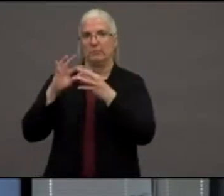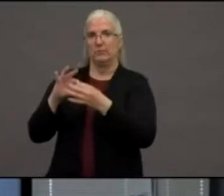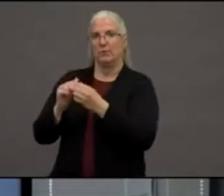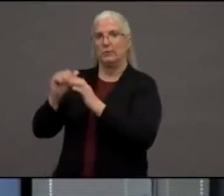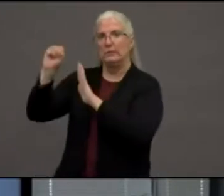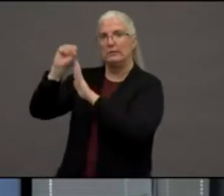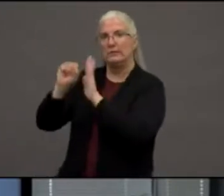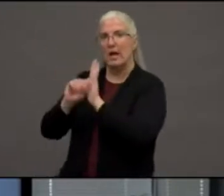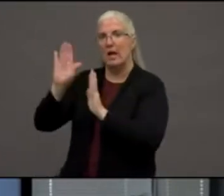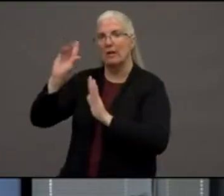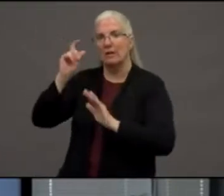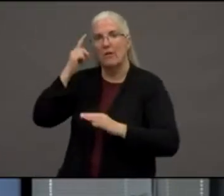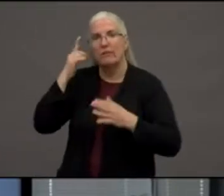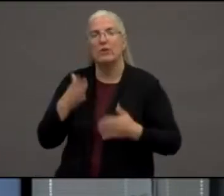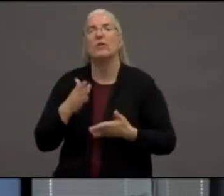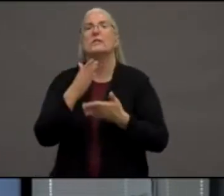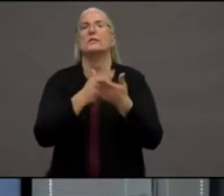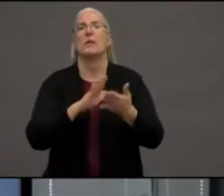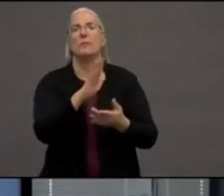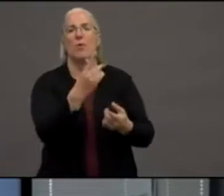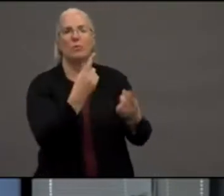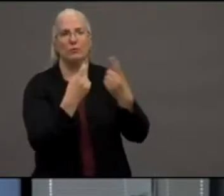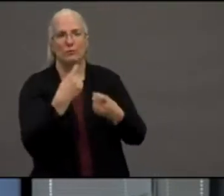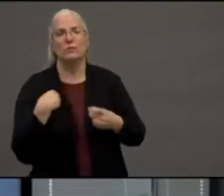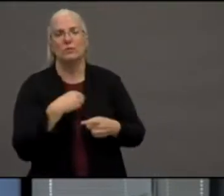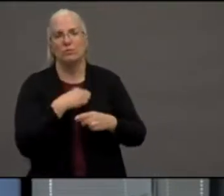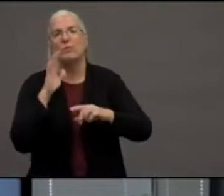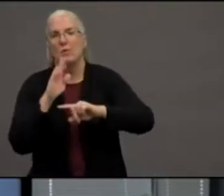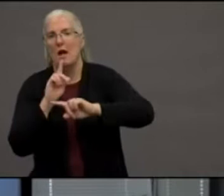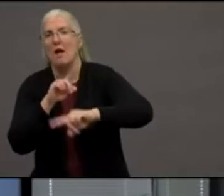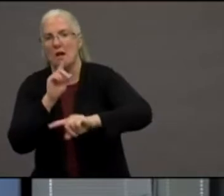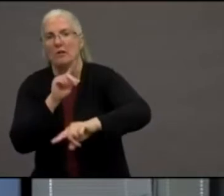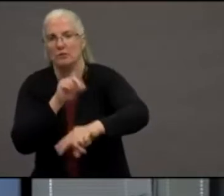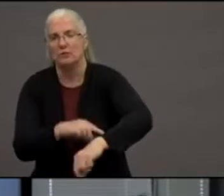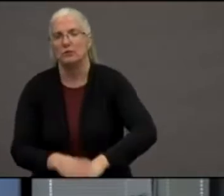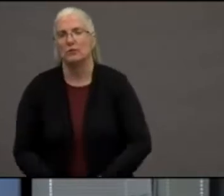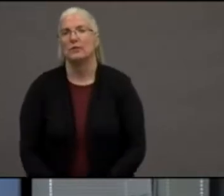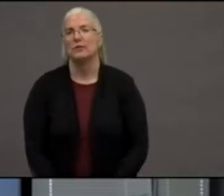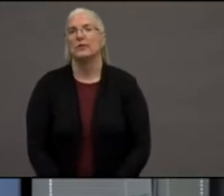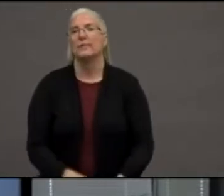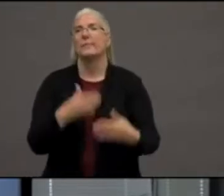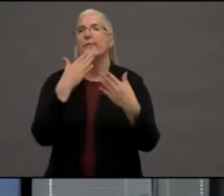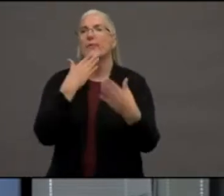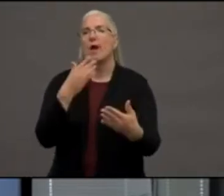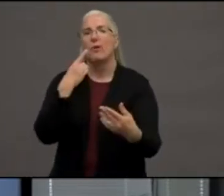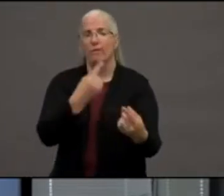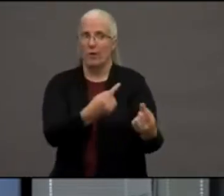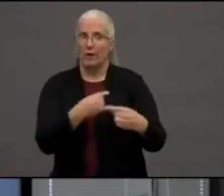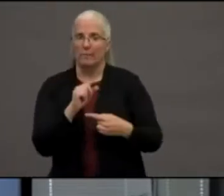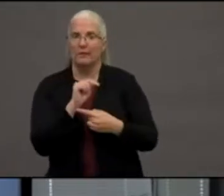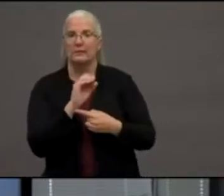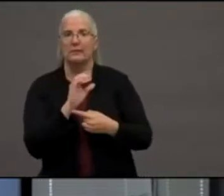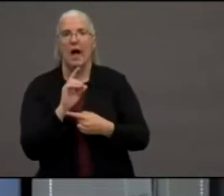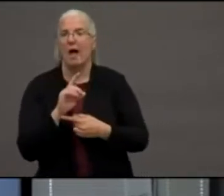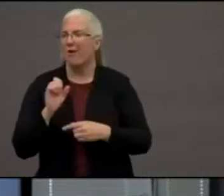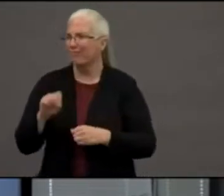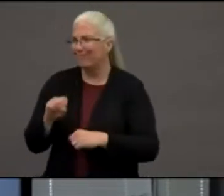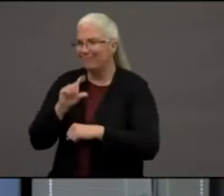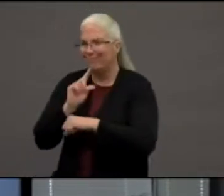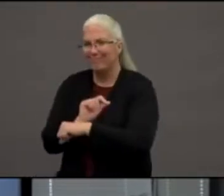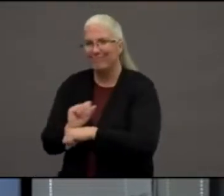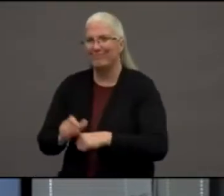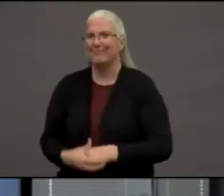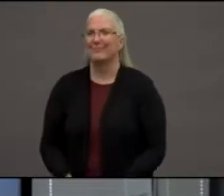us via email as well as to our call center. Thanks for being here, Todd. Absolutely. So let's just